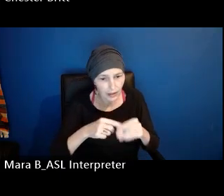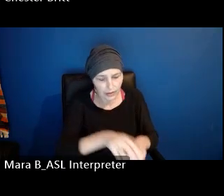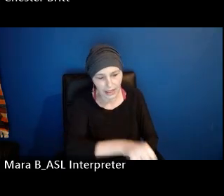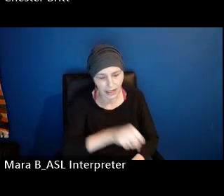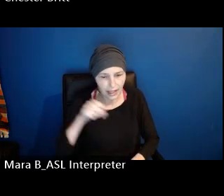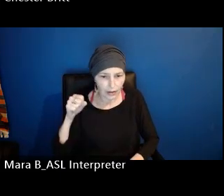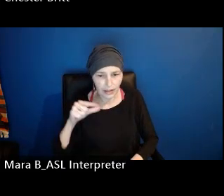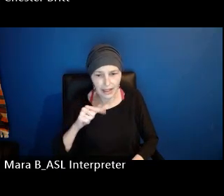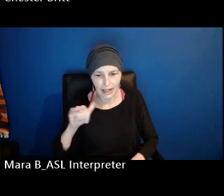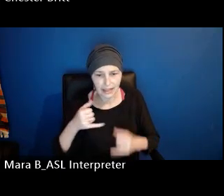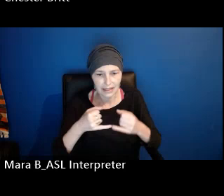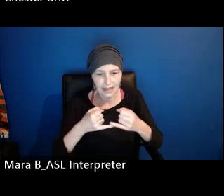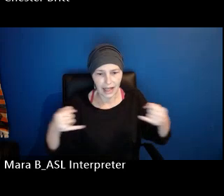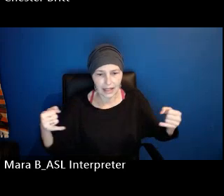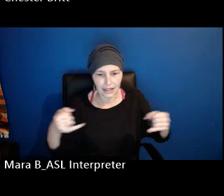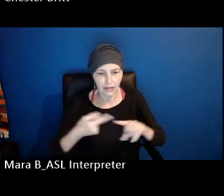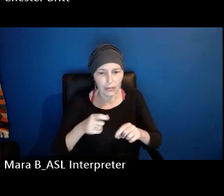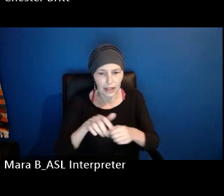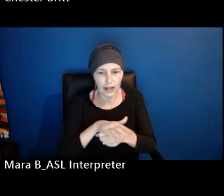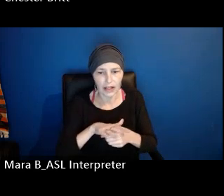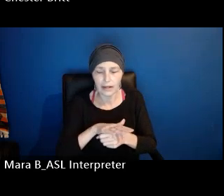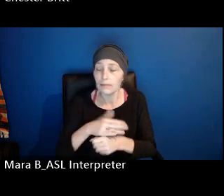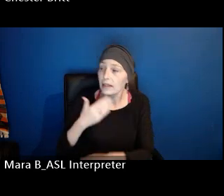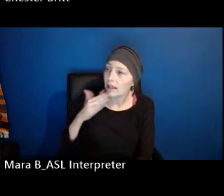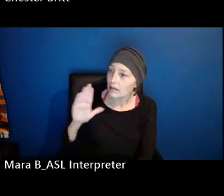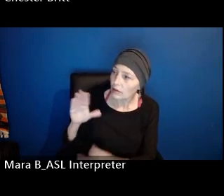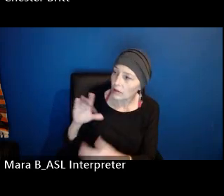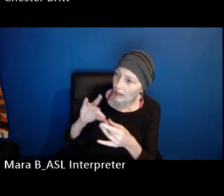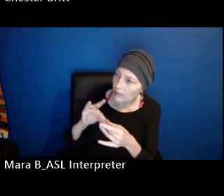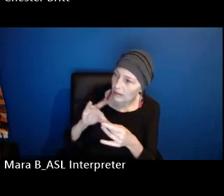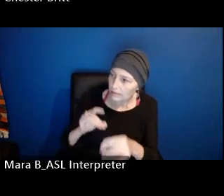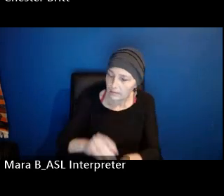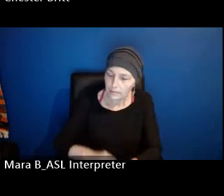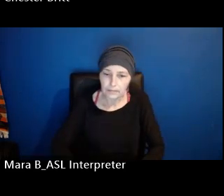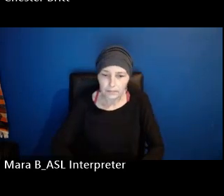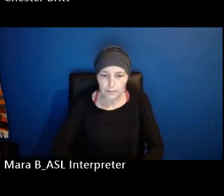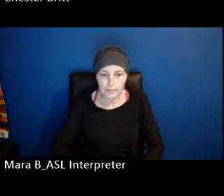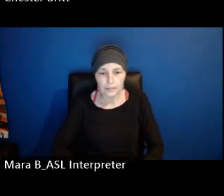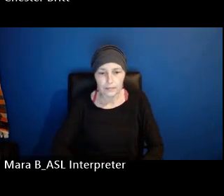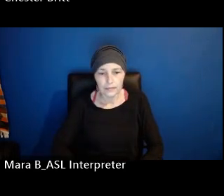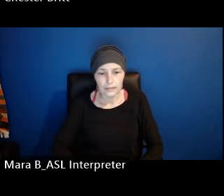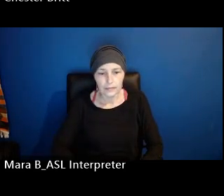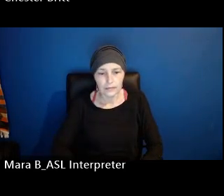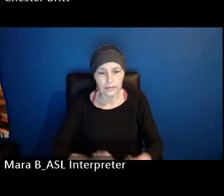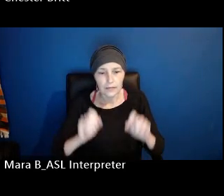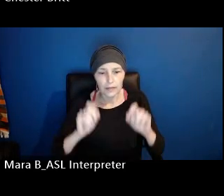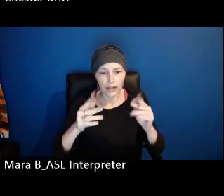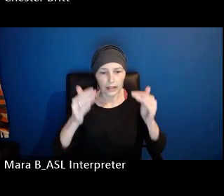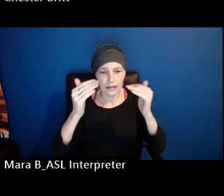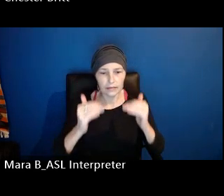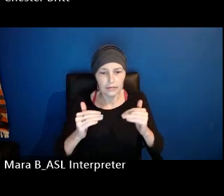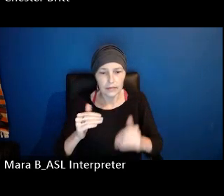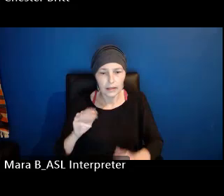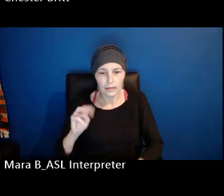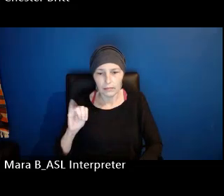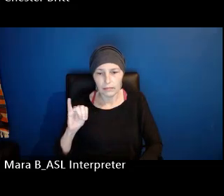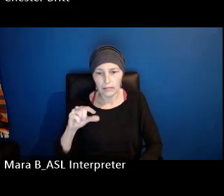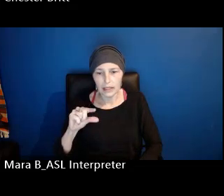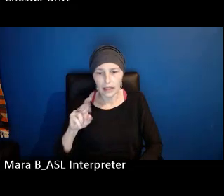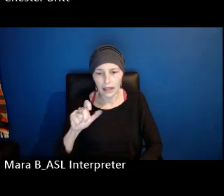areas. Yeah, thank you for your comment. We appreciate it. All right, our next speaker is Miguel